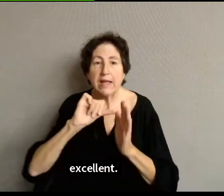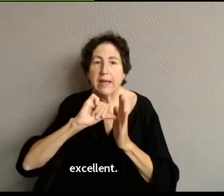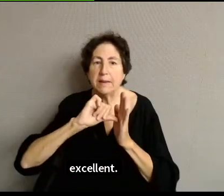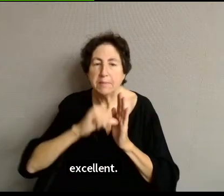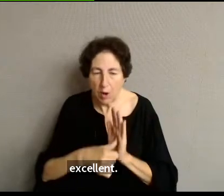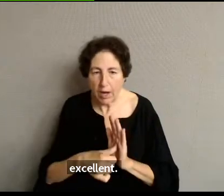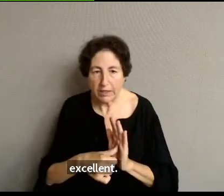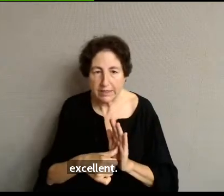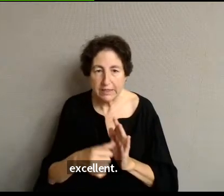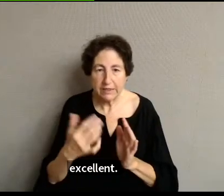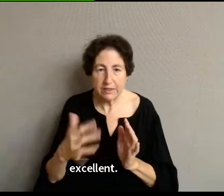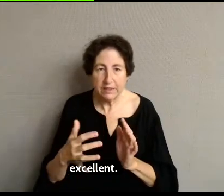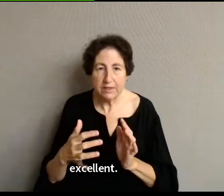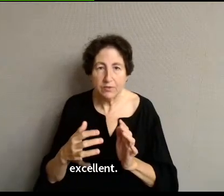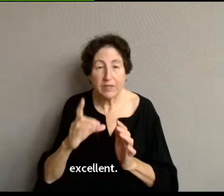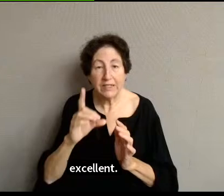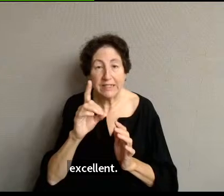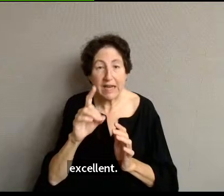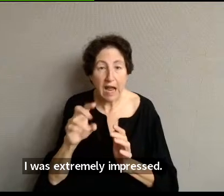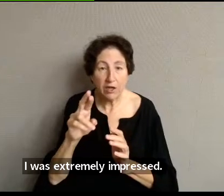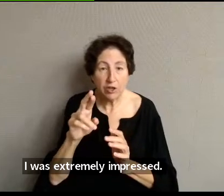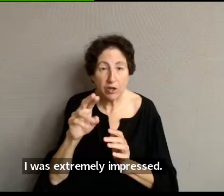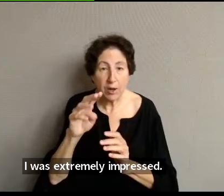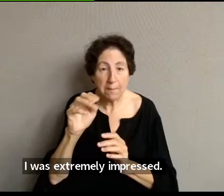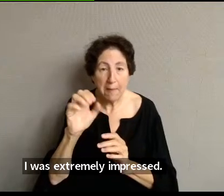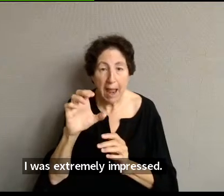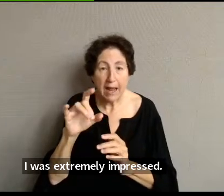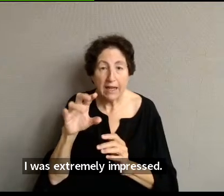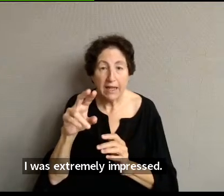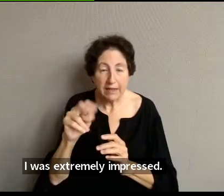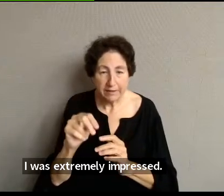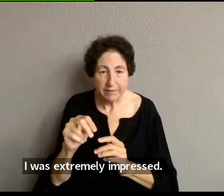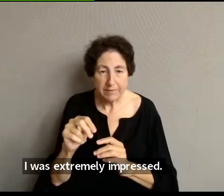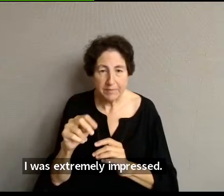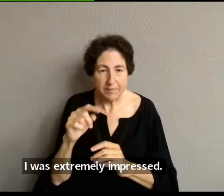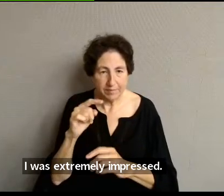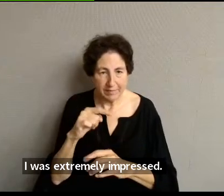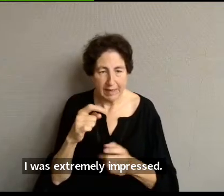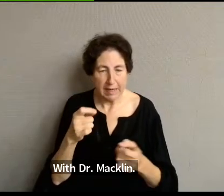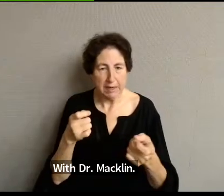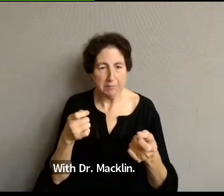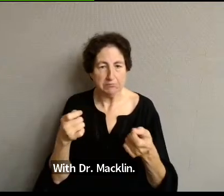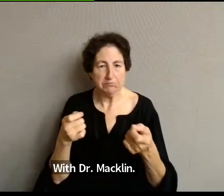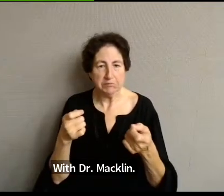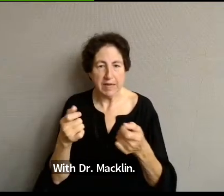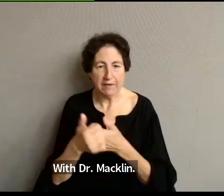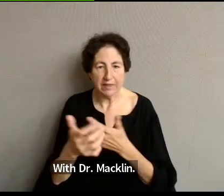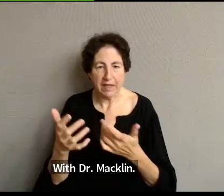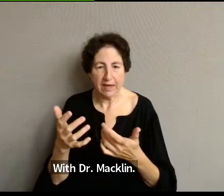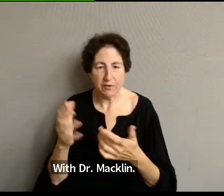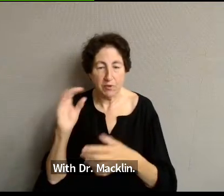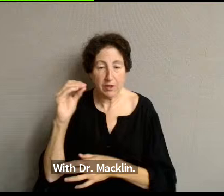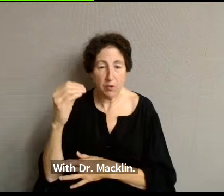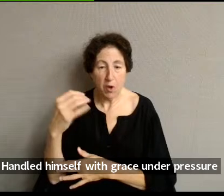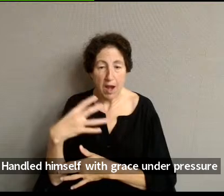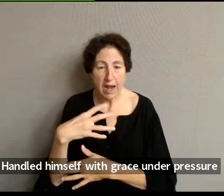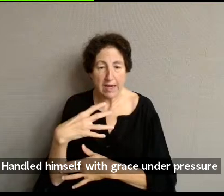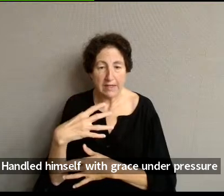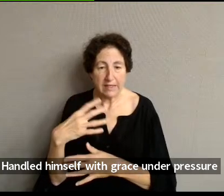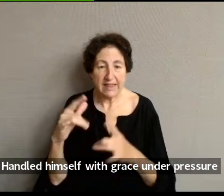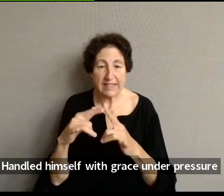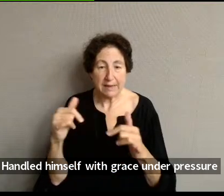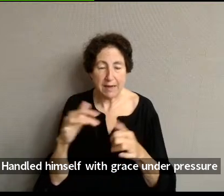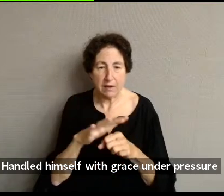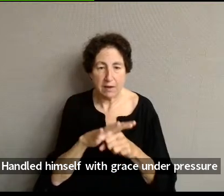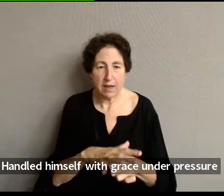impressed with Dr. Macklin. He handled himself with grace under pressure, and